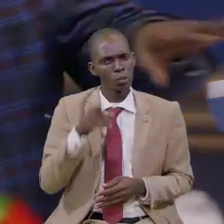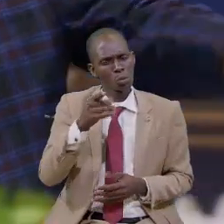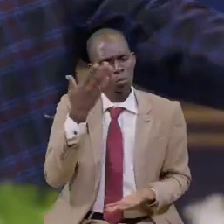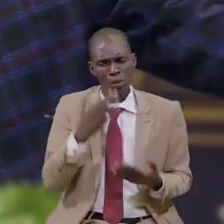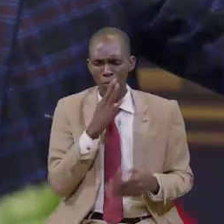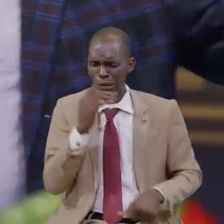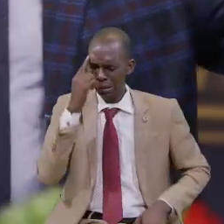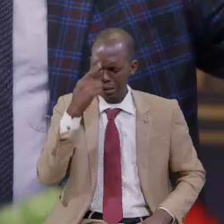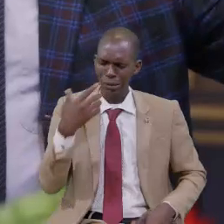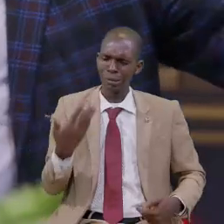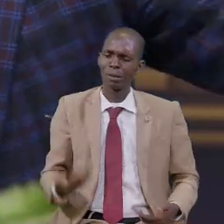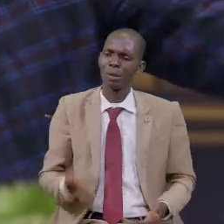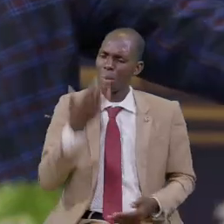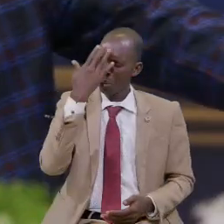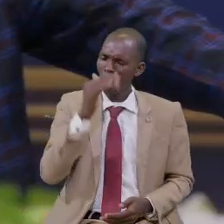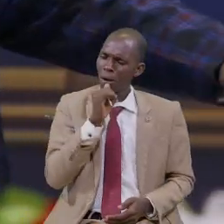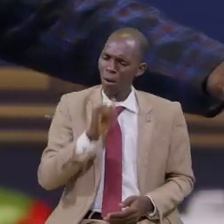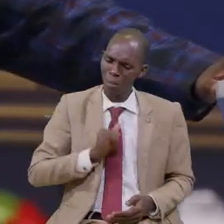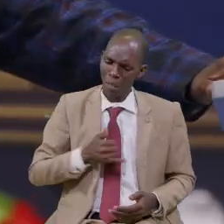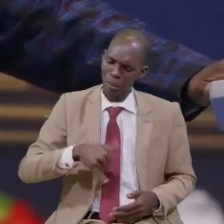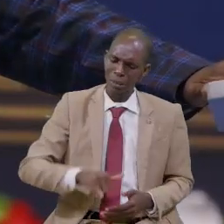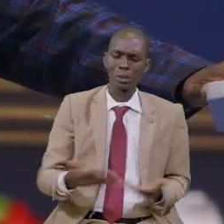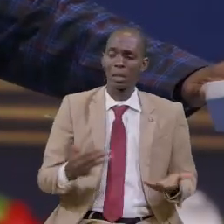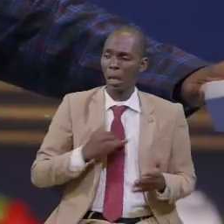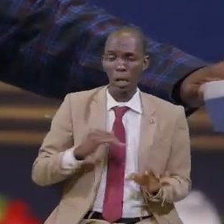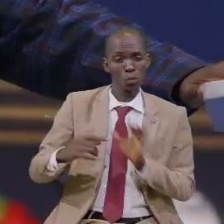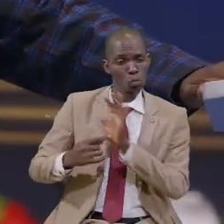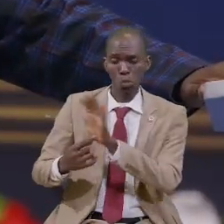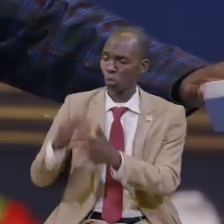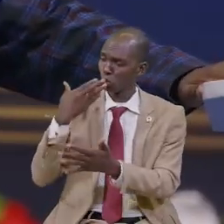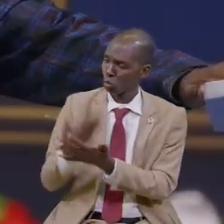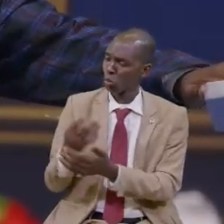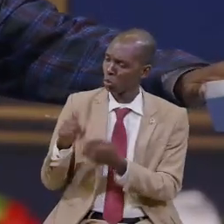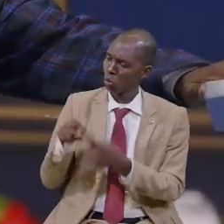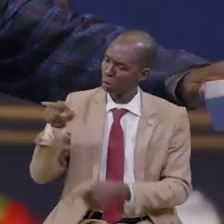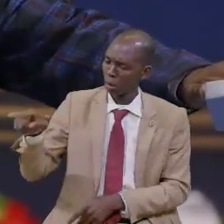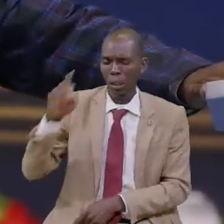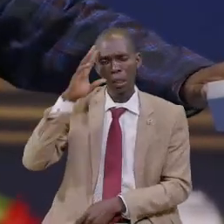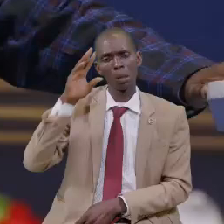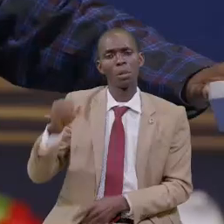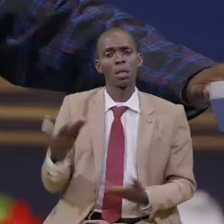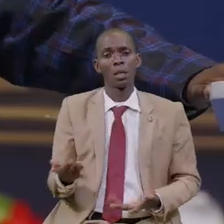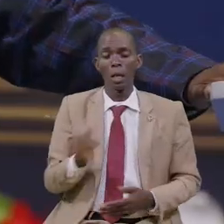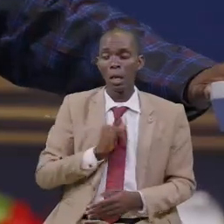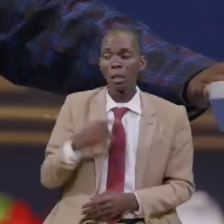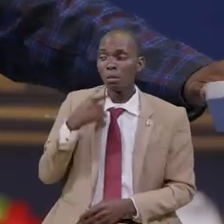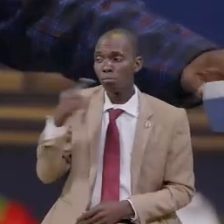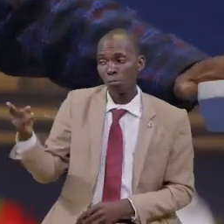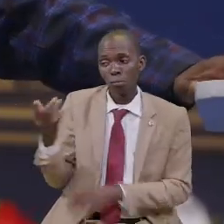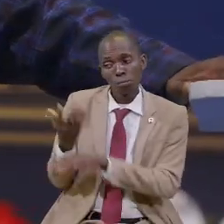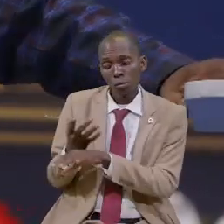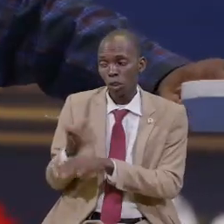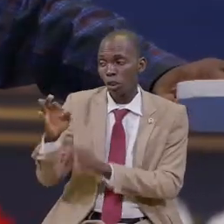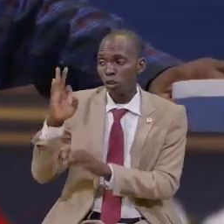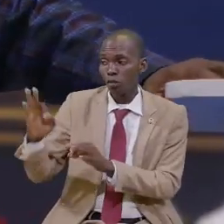still here? Look at the good I did to that man. And I said, when you get back to your position, talk about